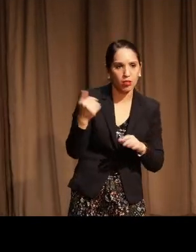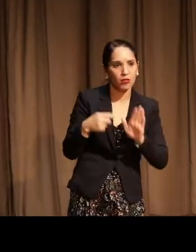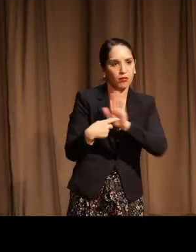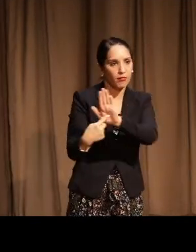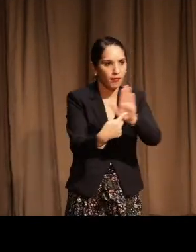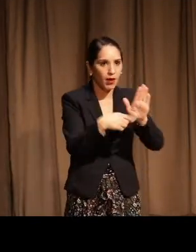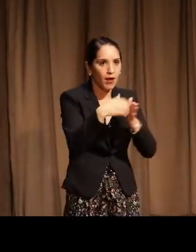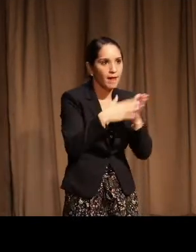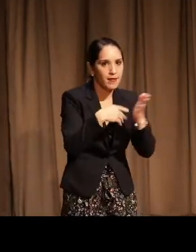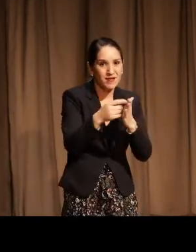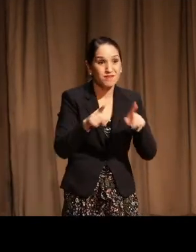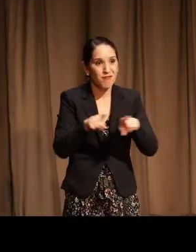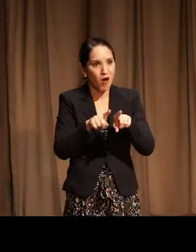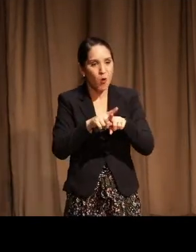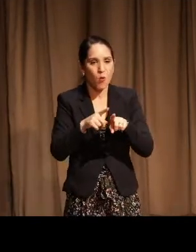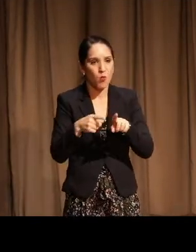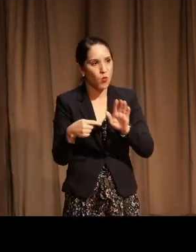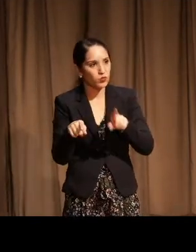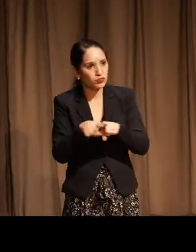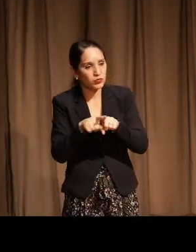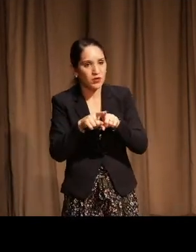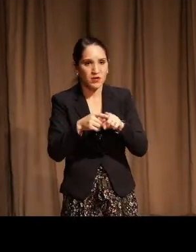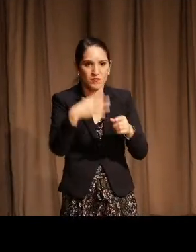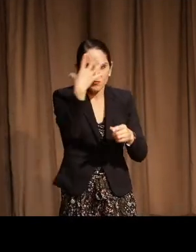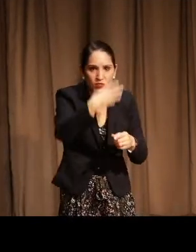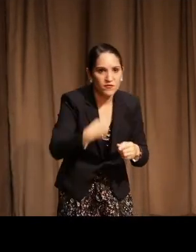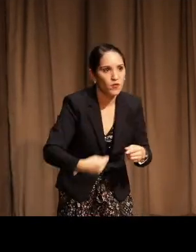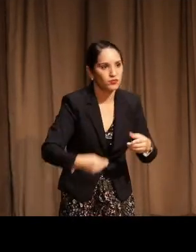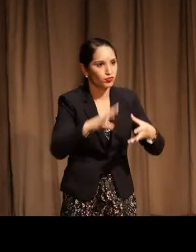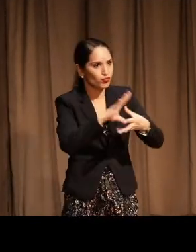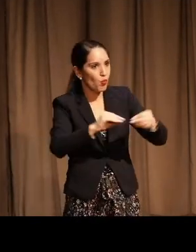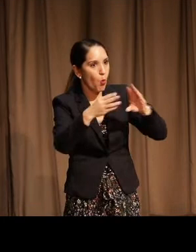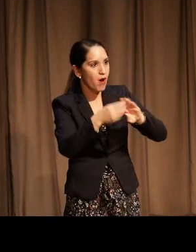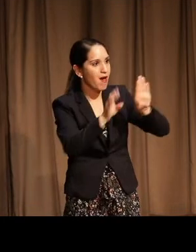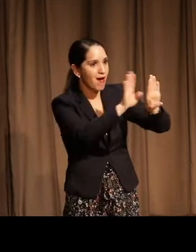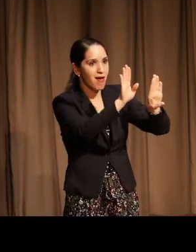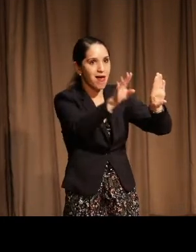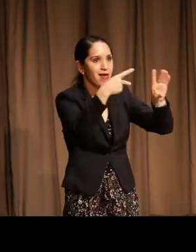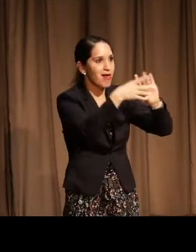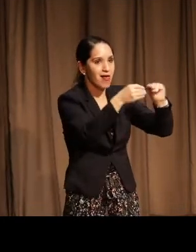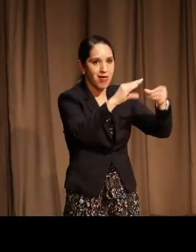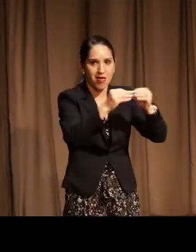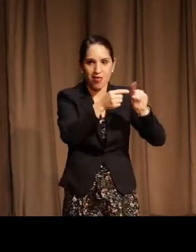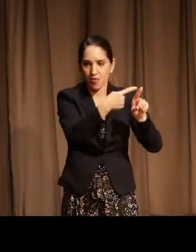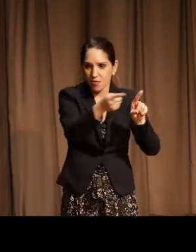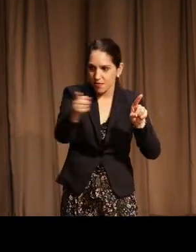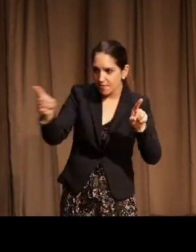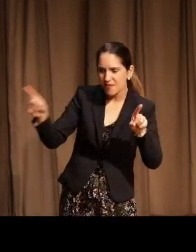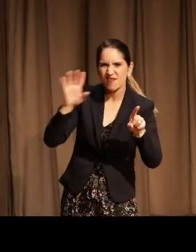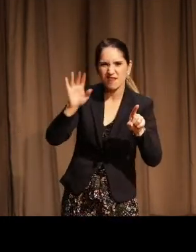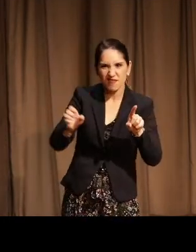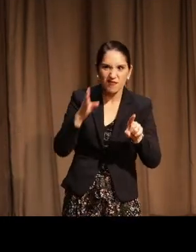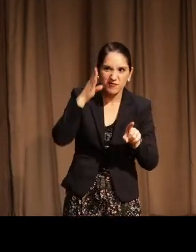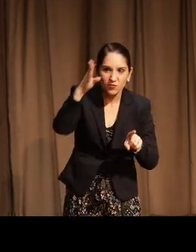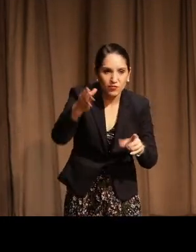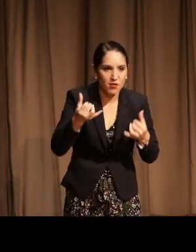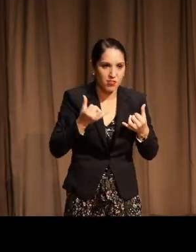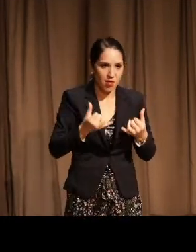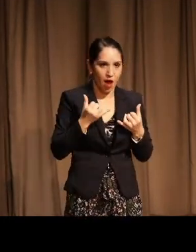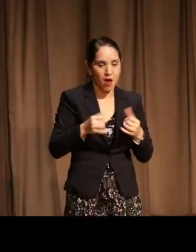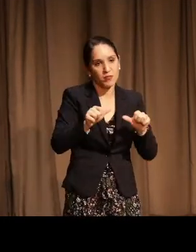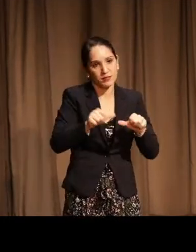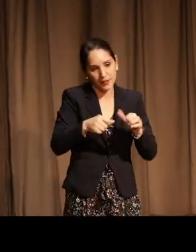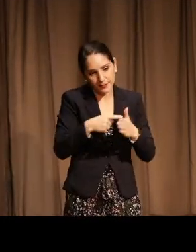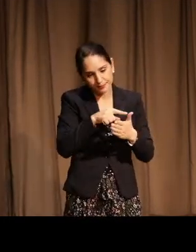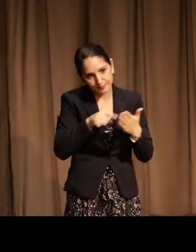big narratives, searching for meetings with the past, with what is happening now, and the future possibilities.